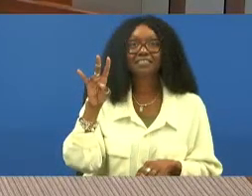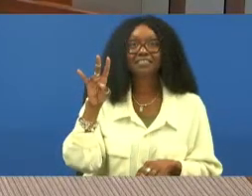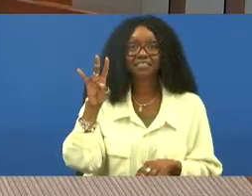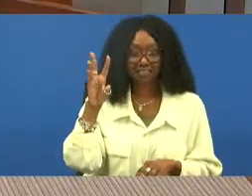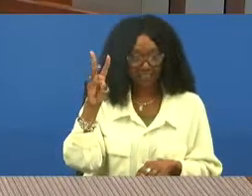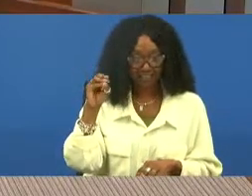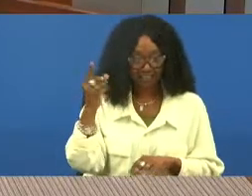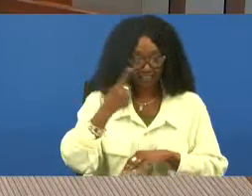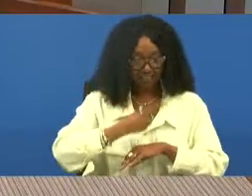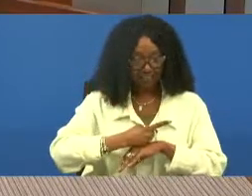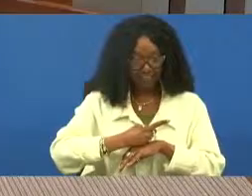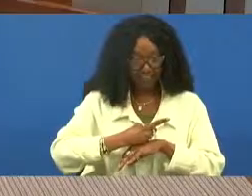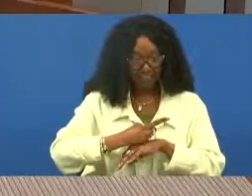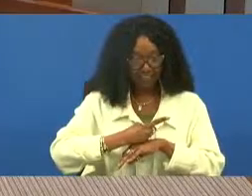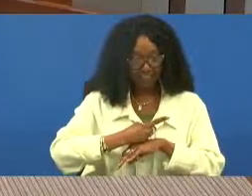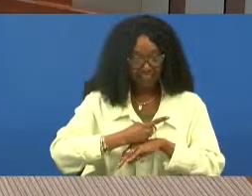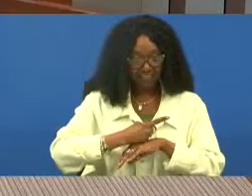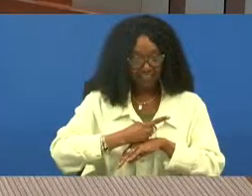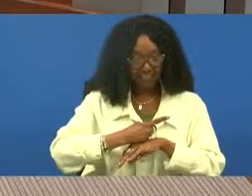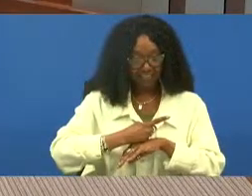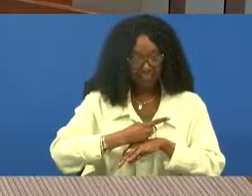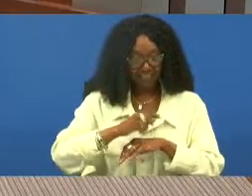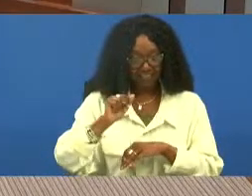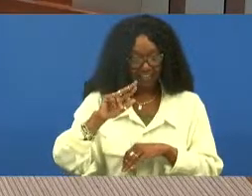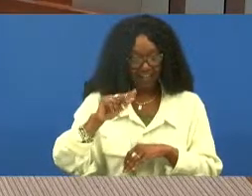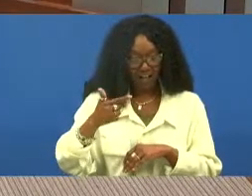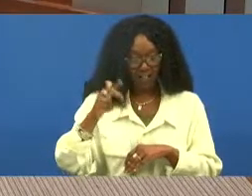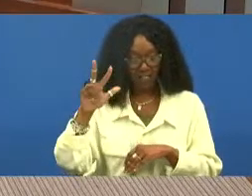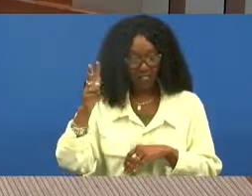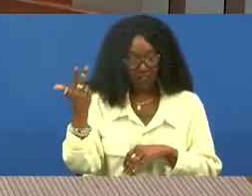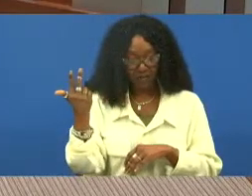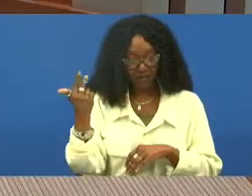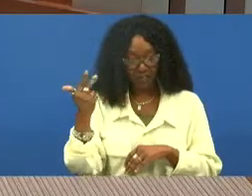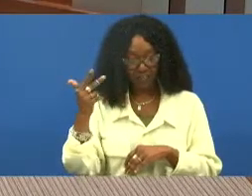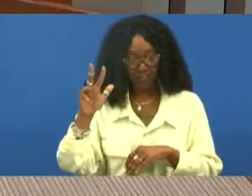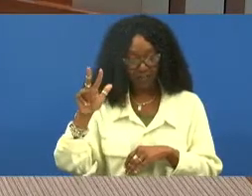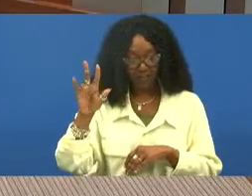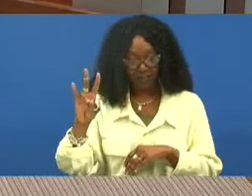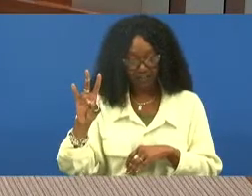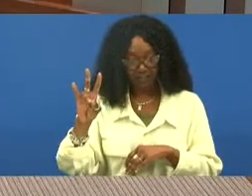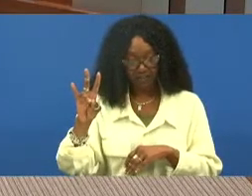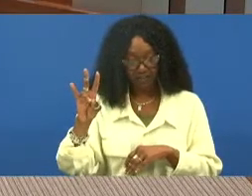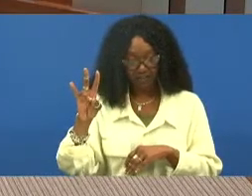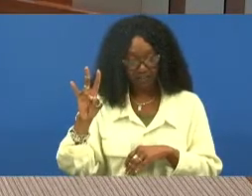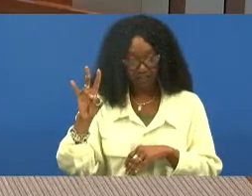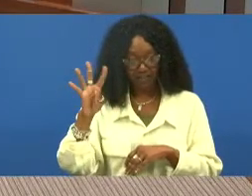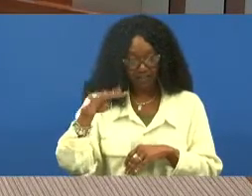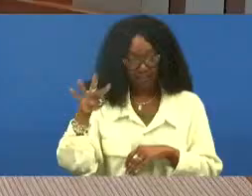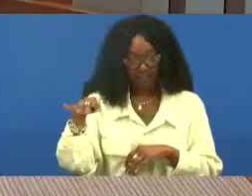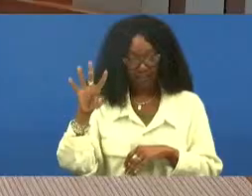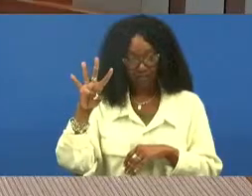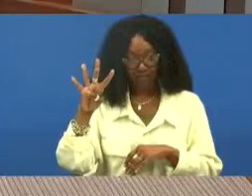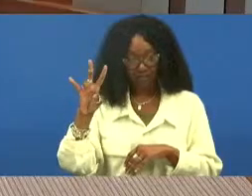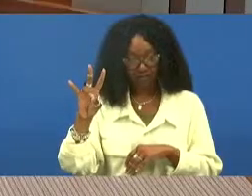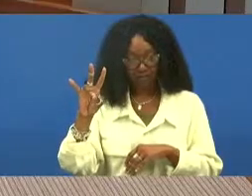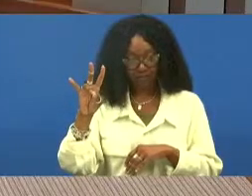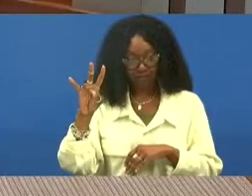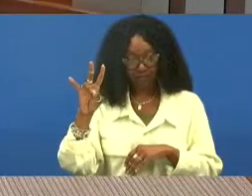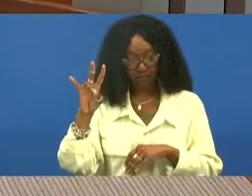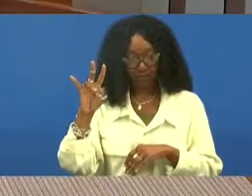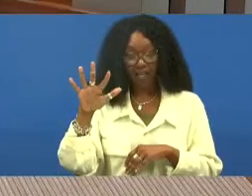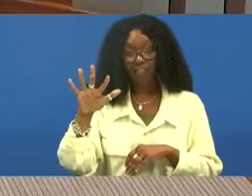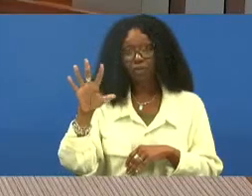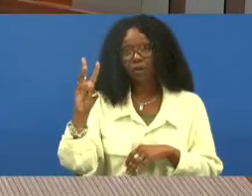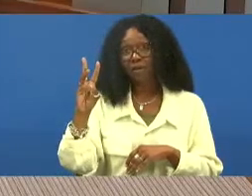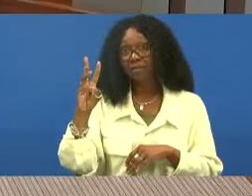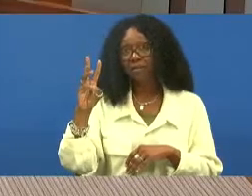60 days, the August meeting, August 13th, is going to be item 37, 44, 47,